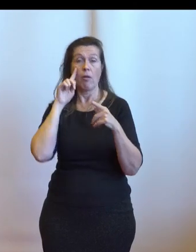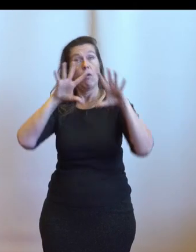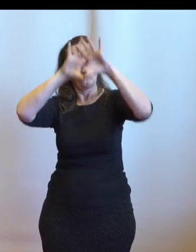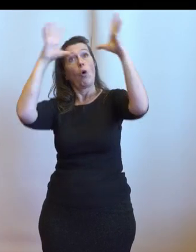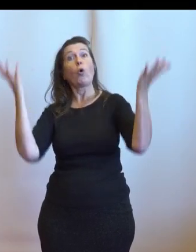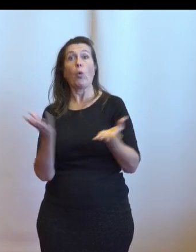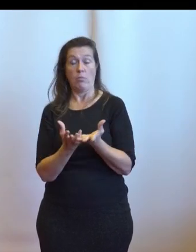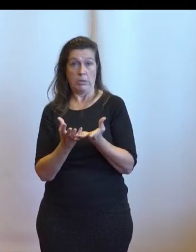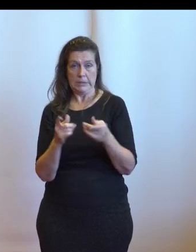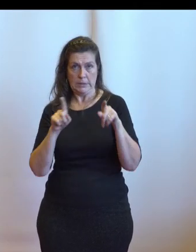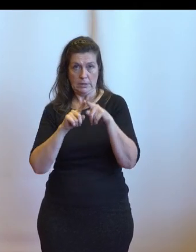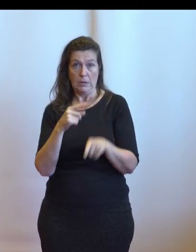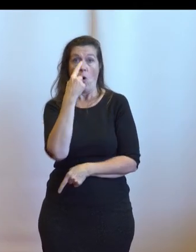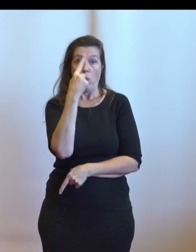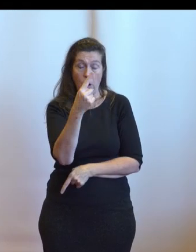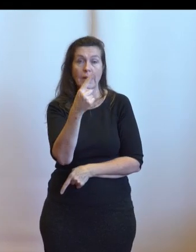globally.